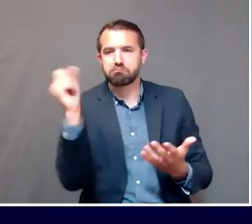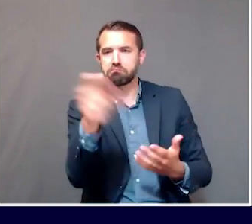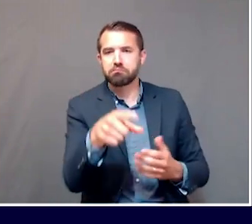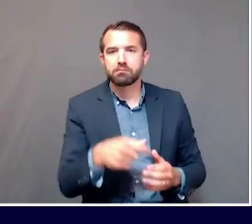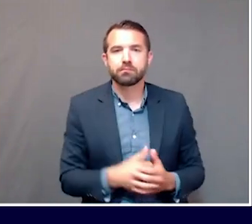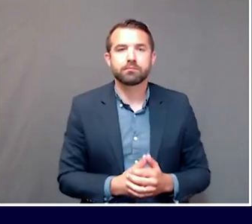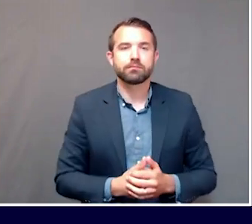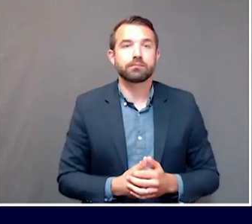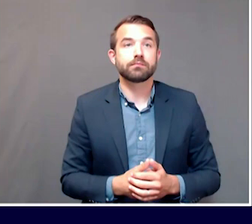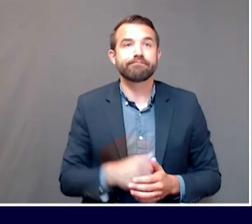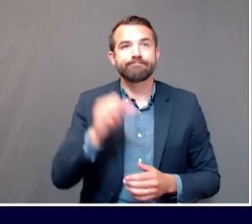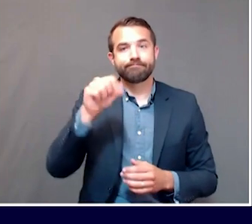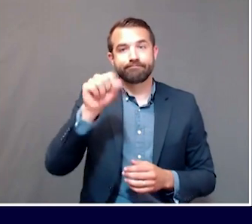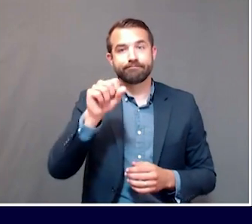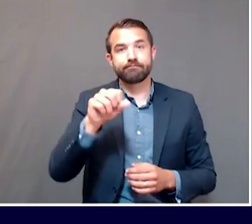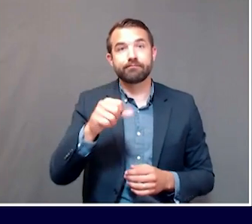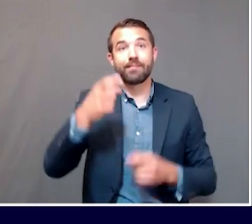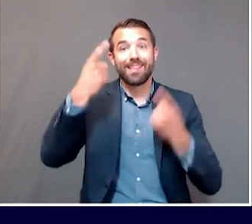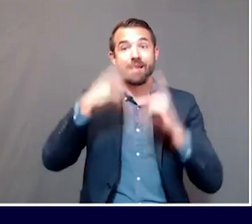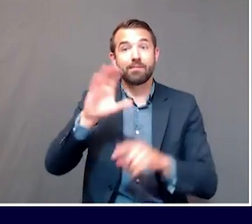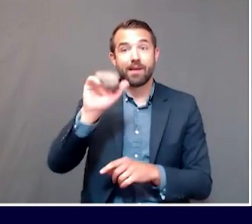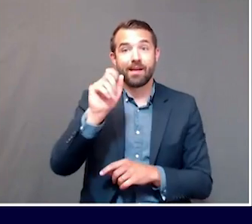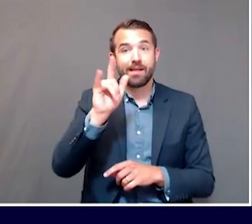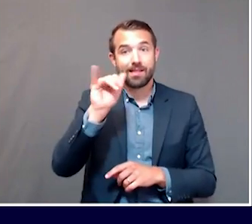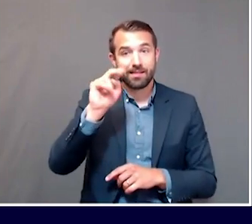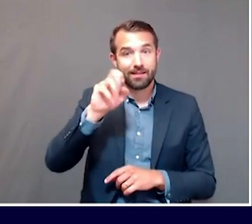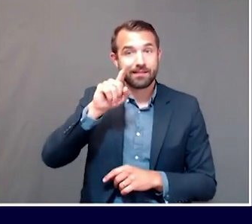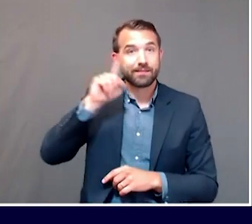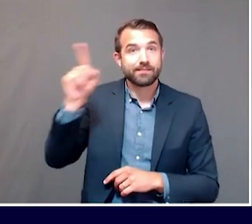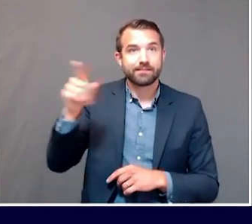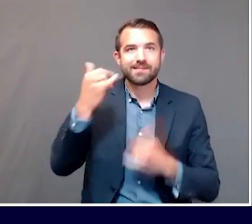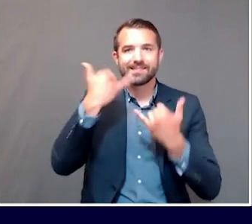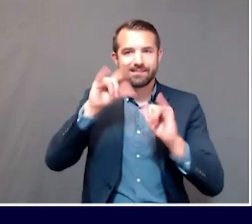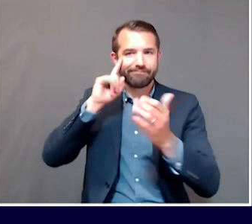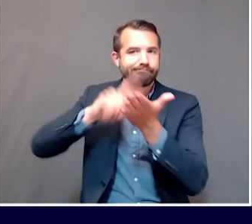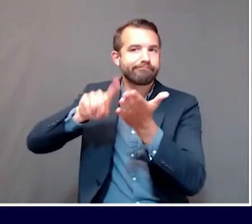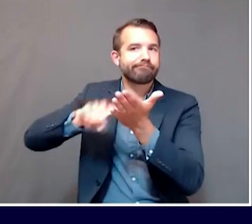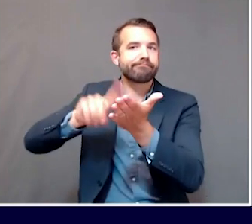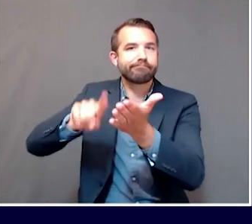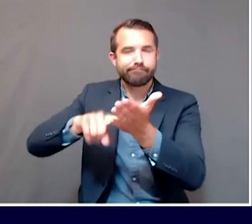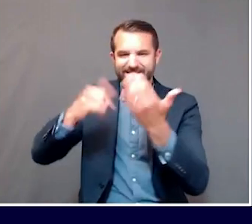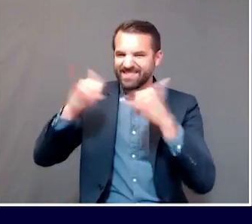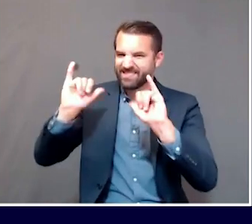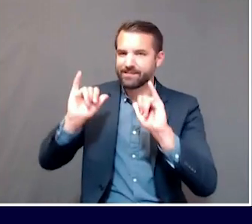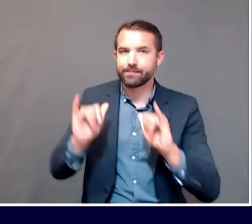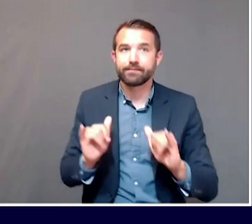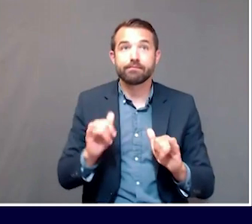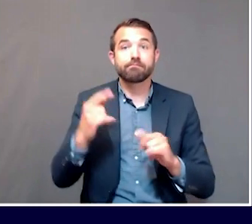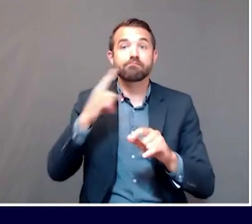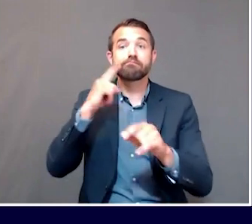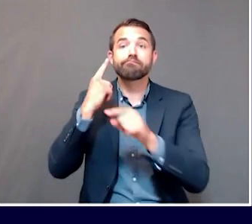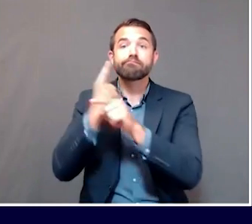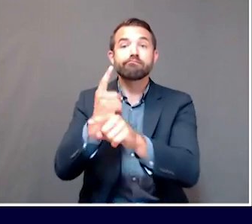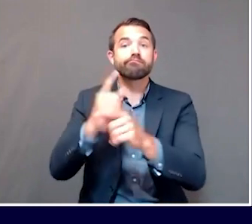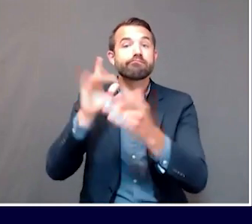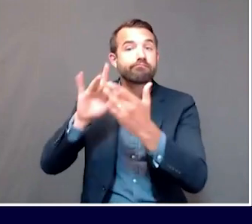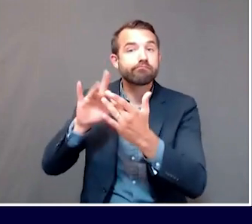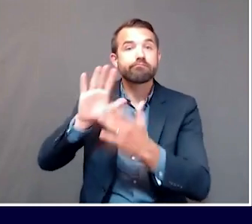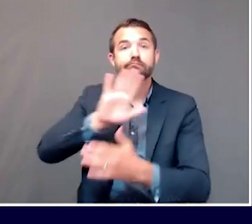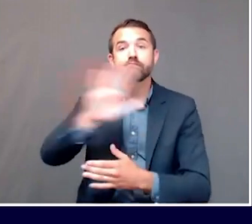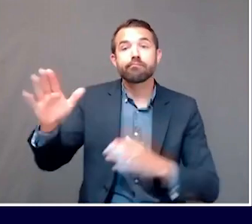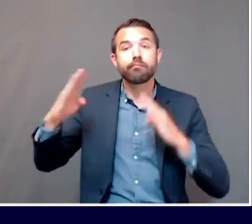into the situation in Castine is still very much underway. We've had regular communication with local officials in that